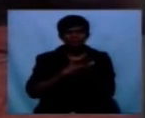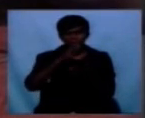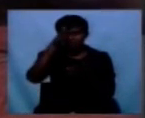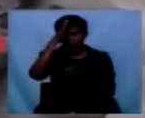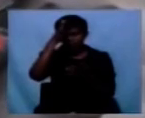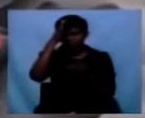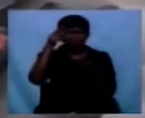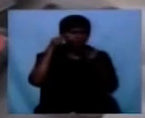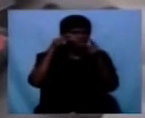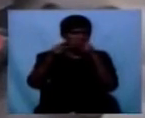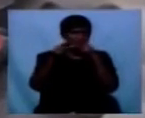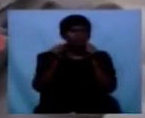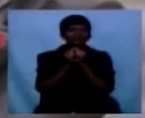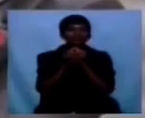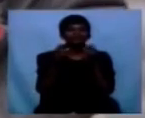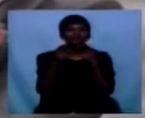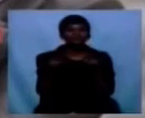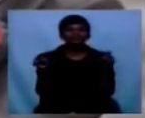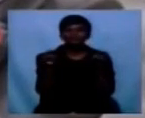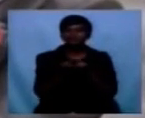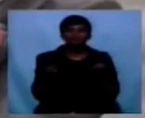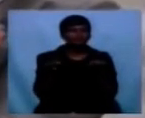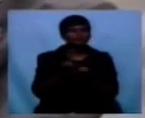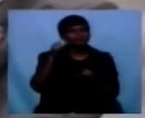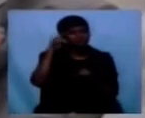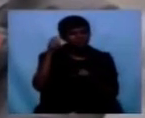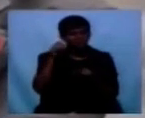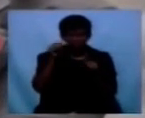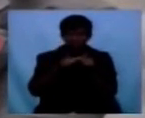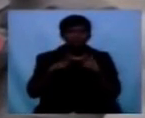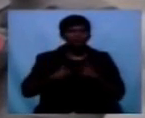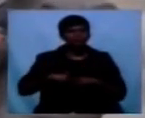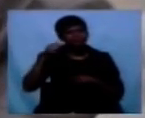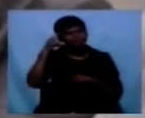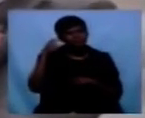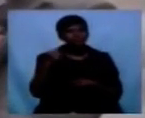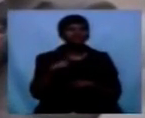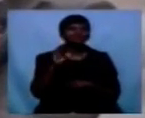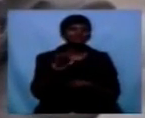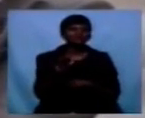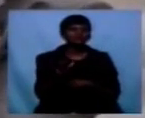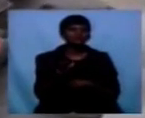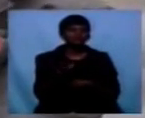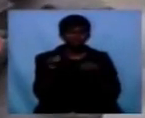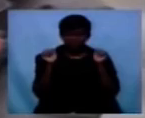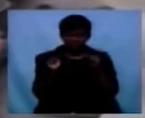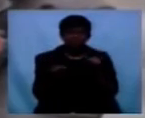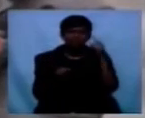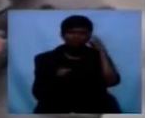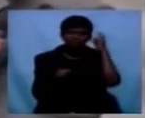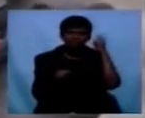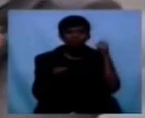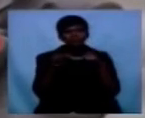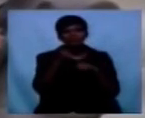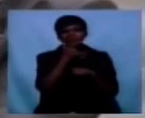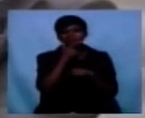a vision without realization, it is just a dream. And everybody dreams. You can be dreaming, you are in the UK,